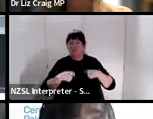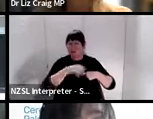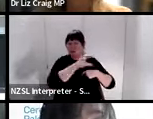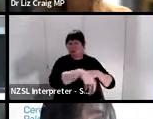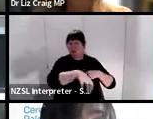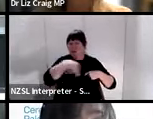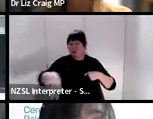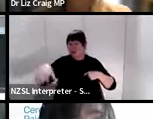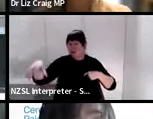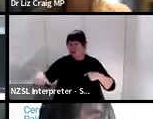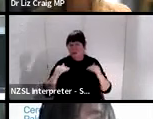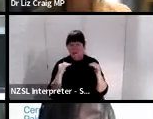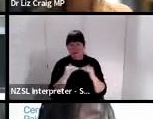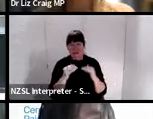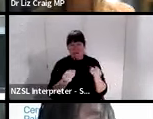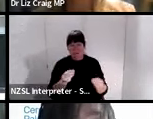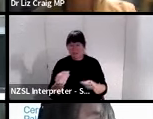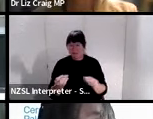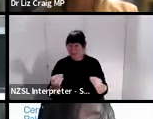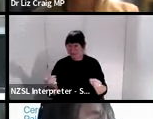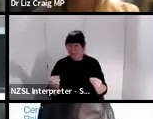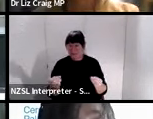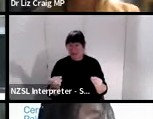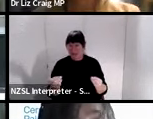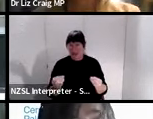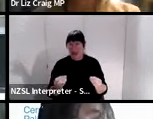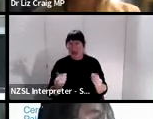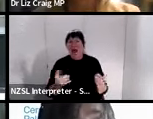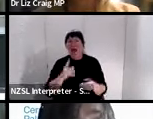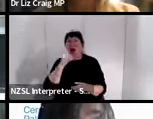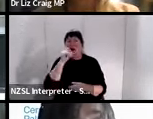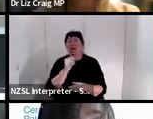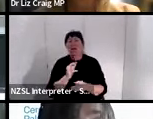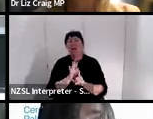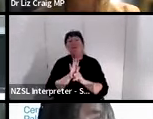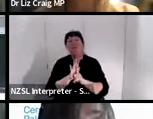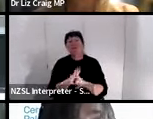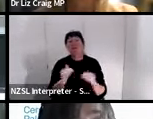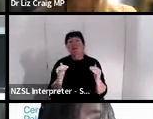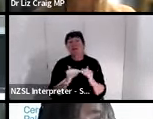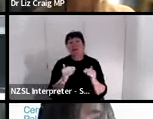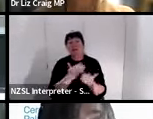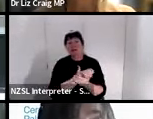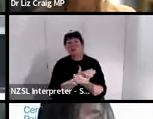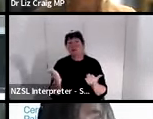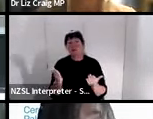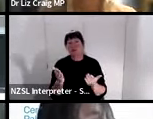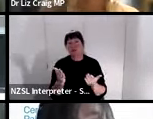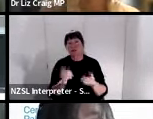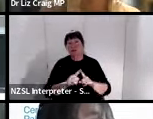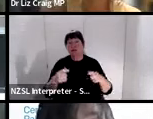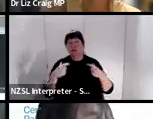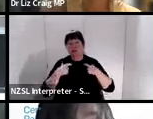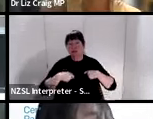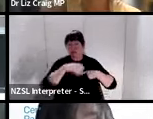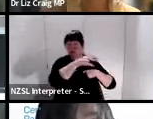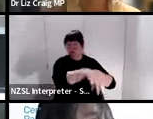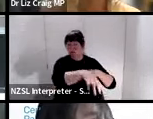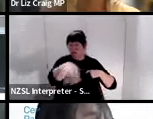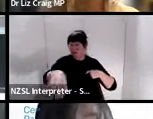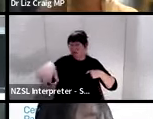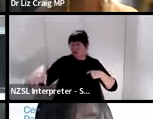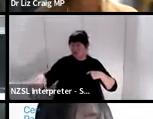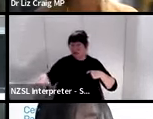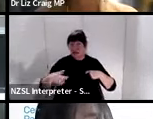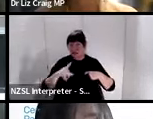you anticipate the standards being enforceable across multiple ministries of the